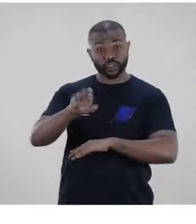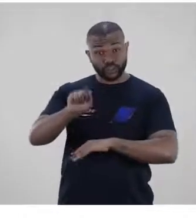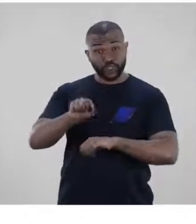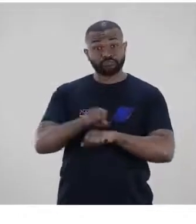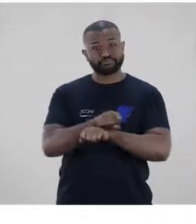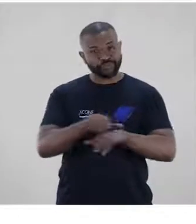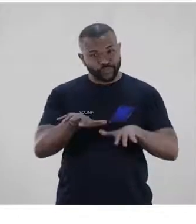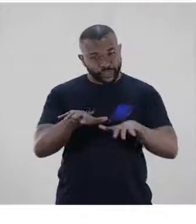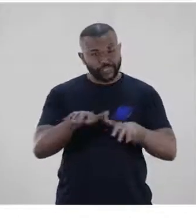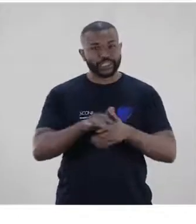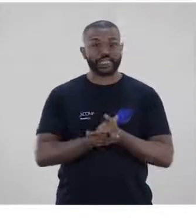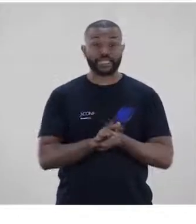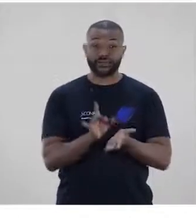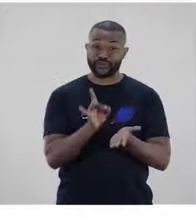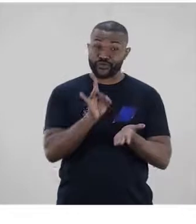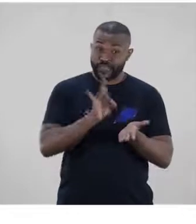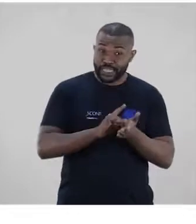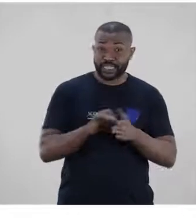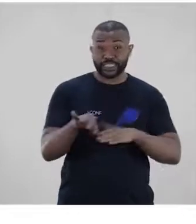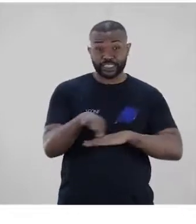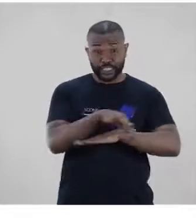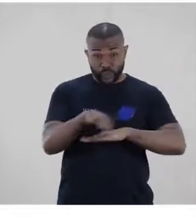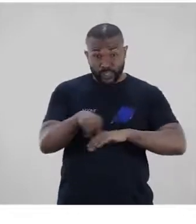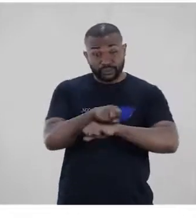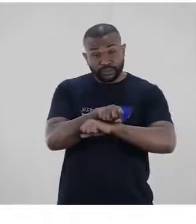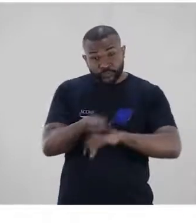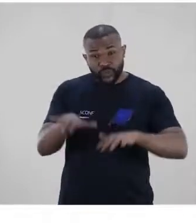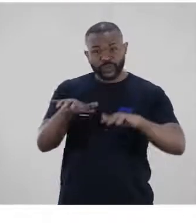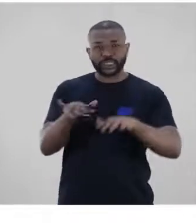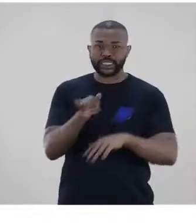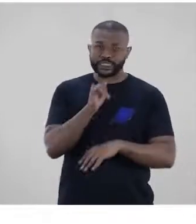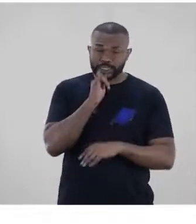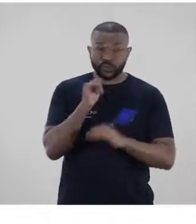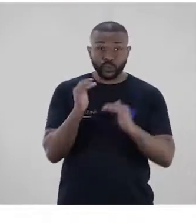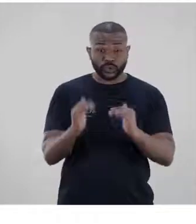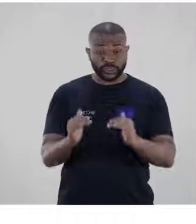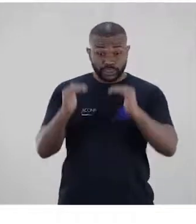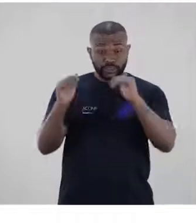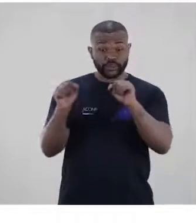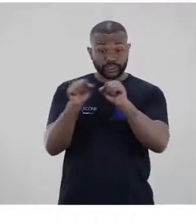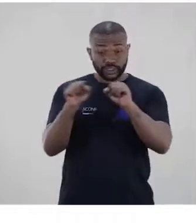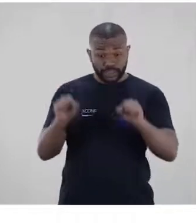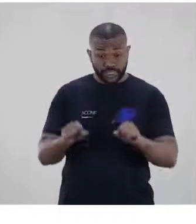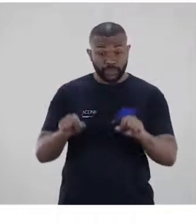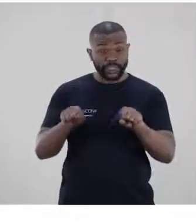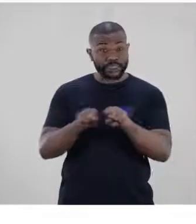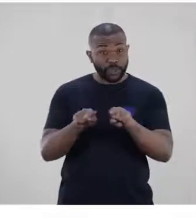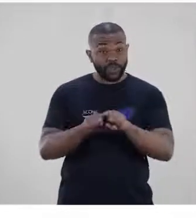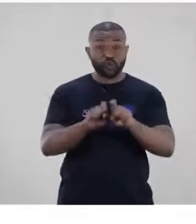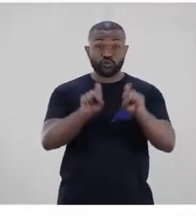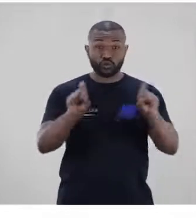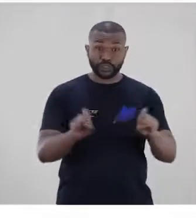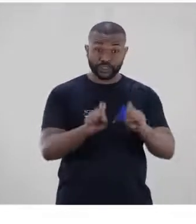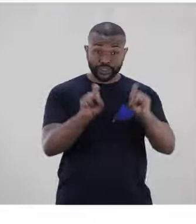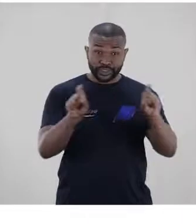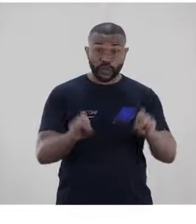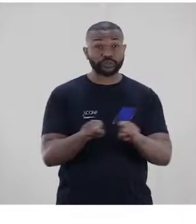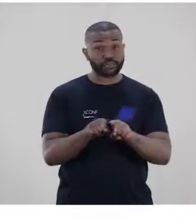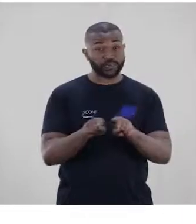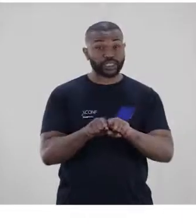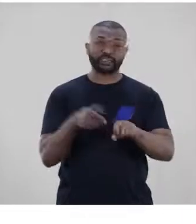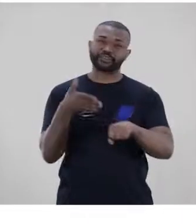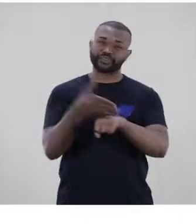architecture, not just at the file system level, but at the computational level, at the access level, decompose